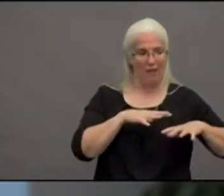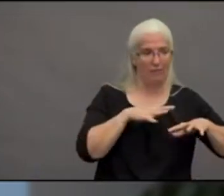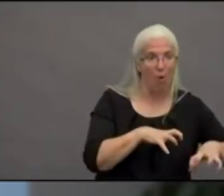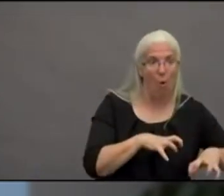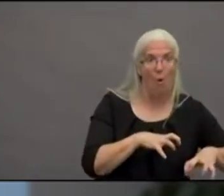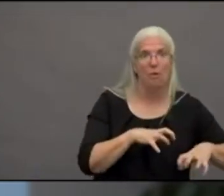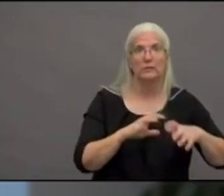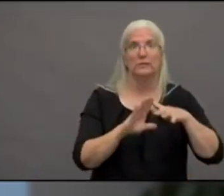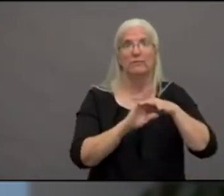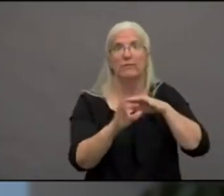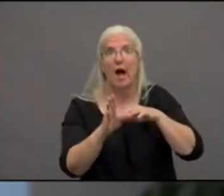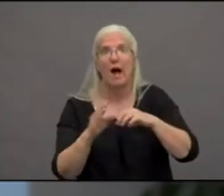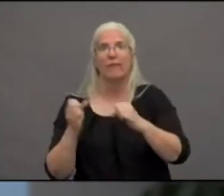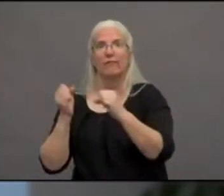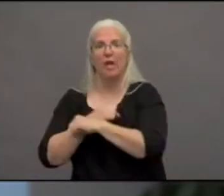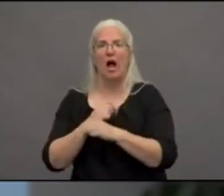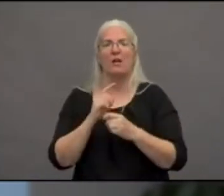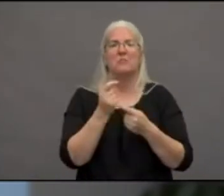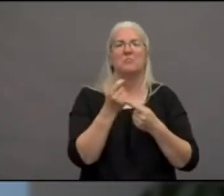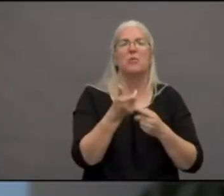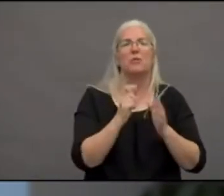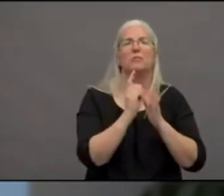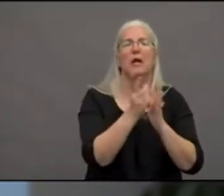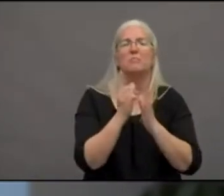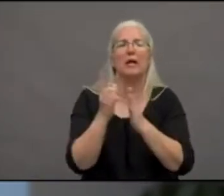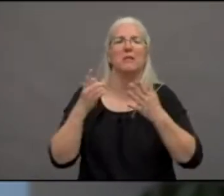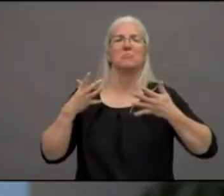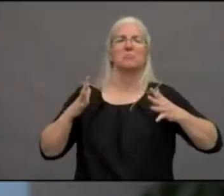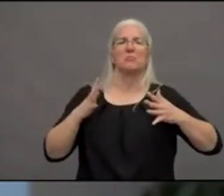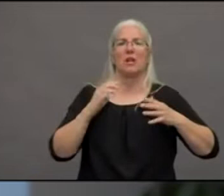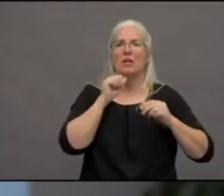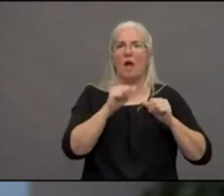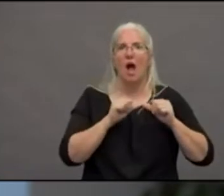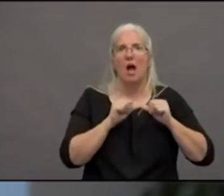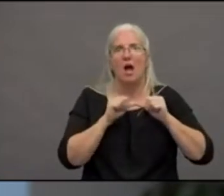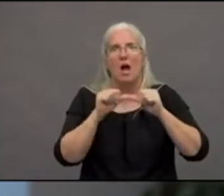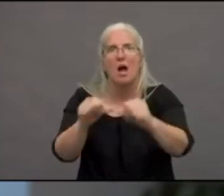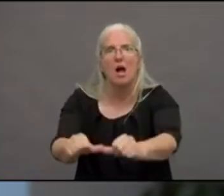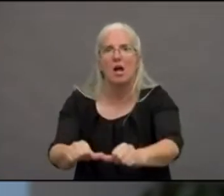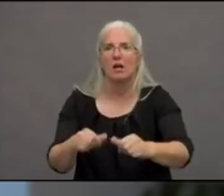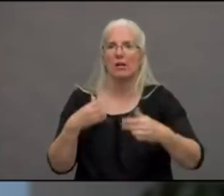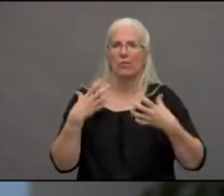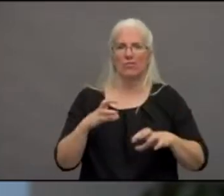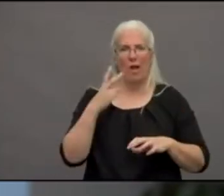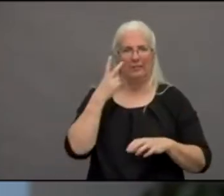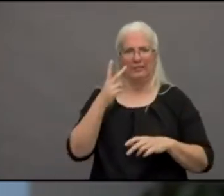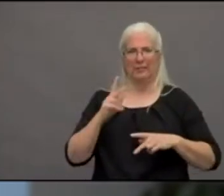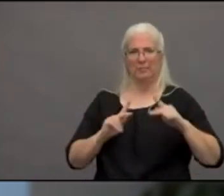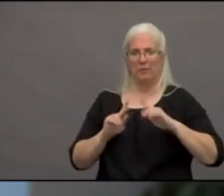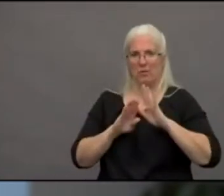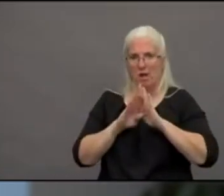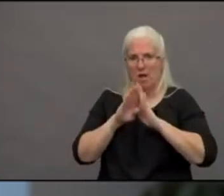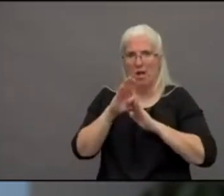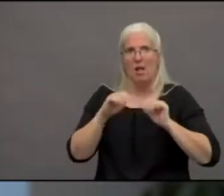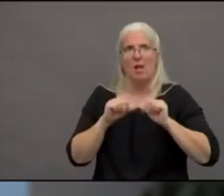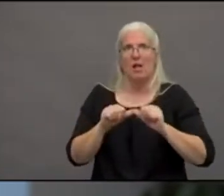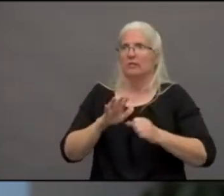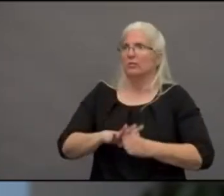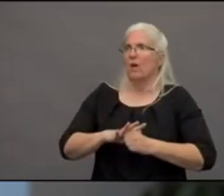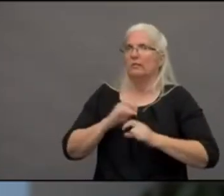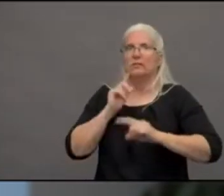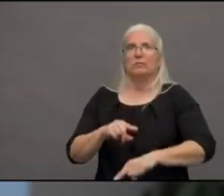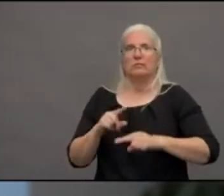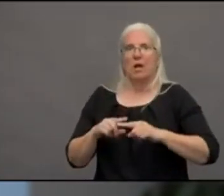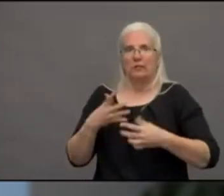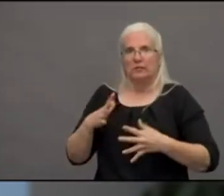time, and we don't want to see these heightened stress responses prolong for days or weeks